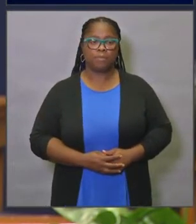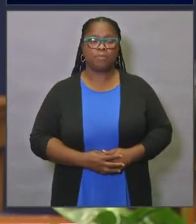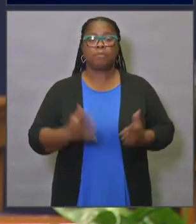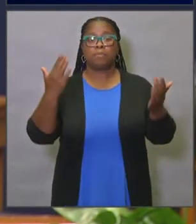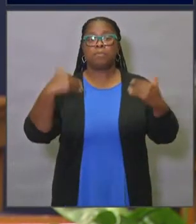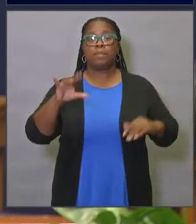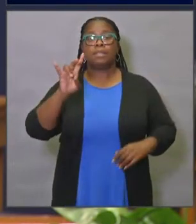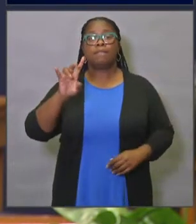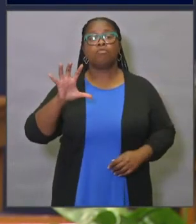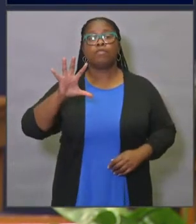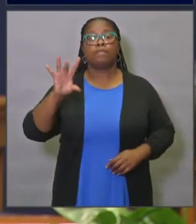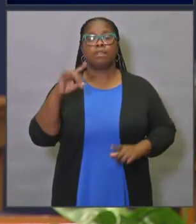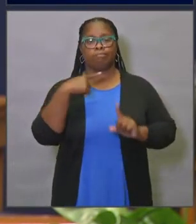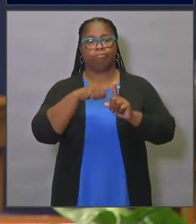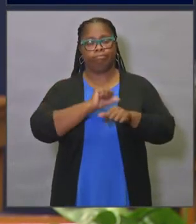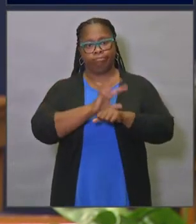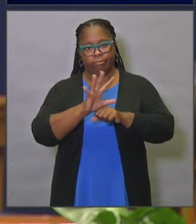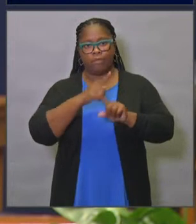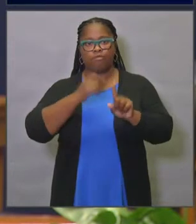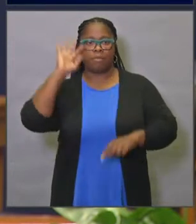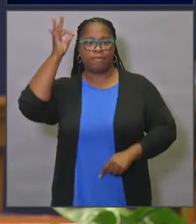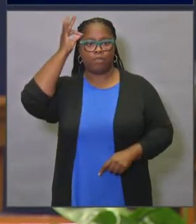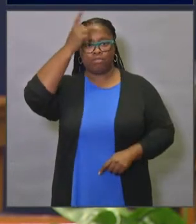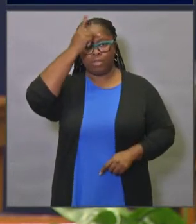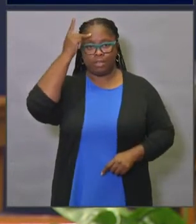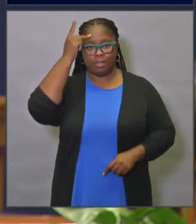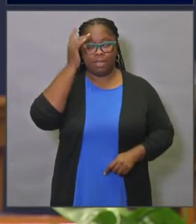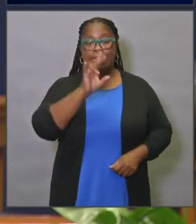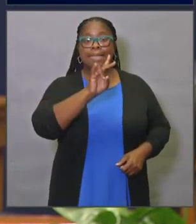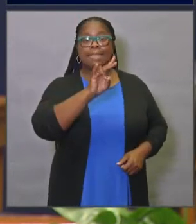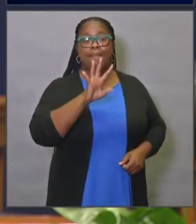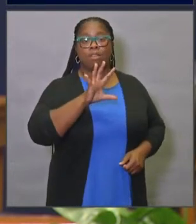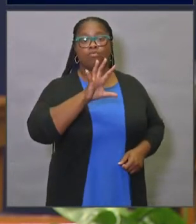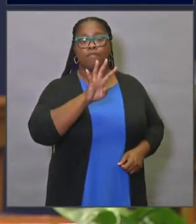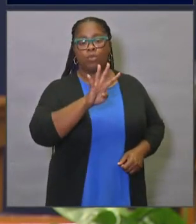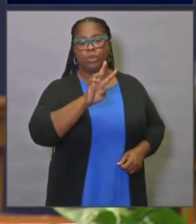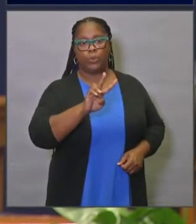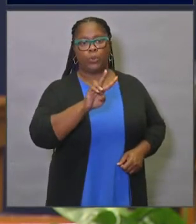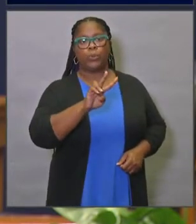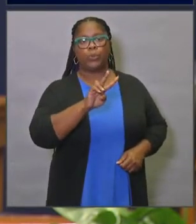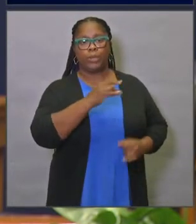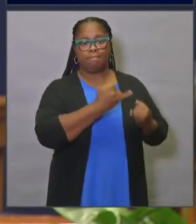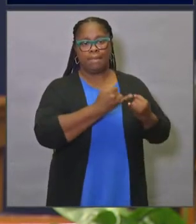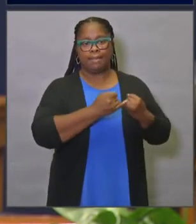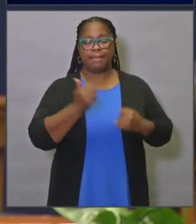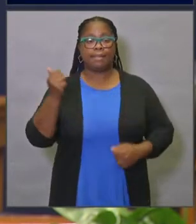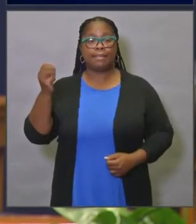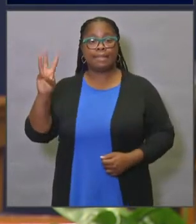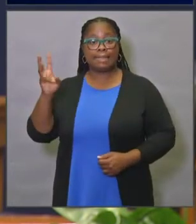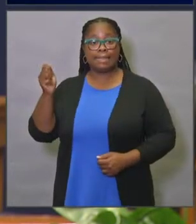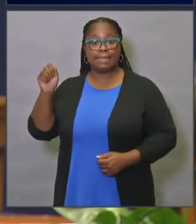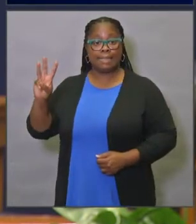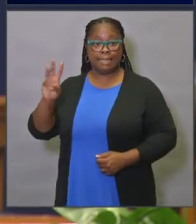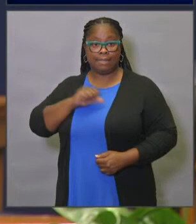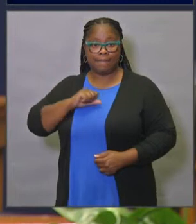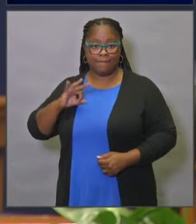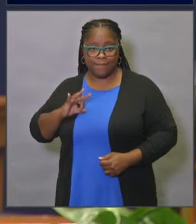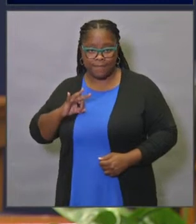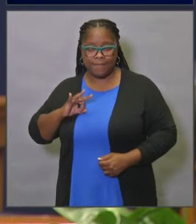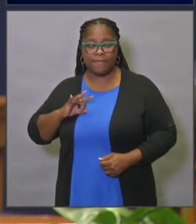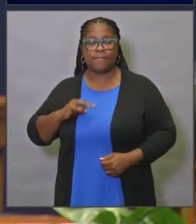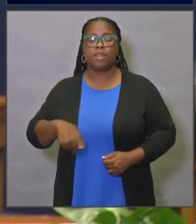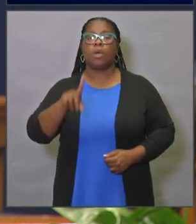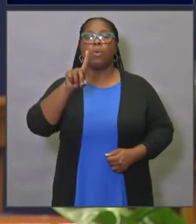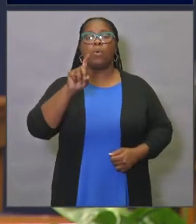There are 758 cases in the federal prison, 742 among people who are incarcerated, and 16 among staff.